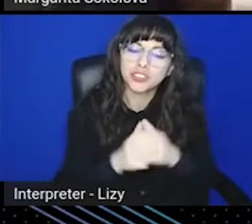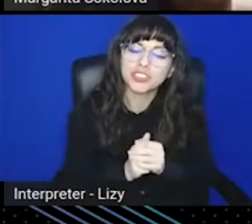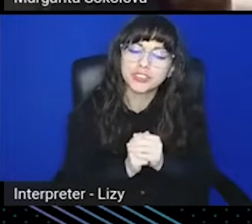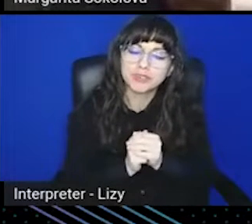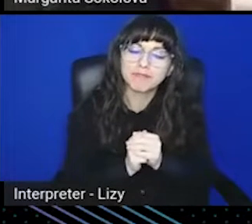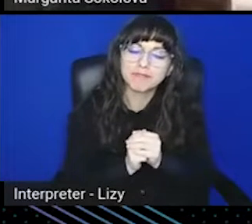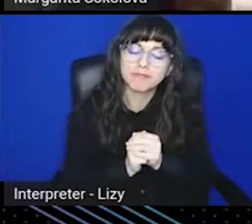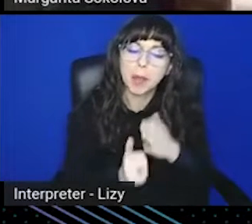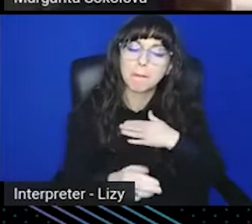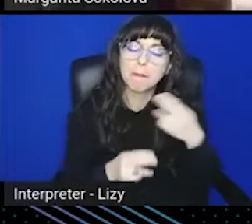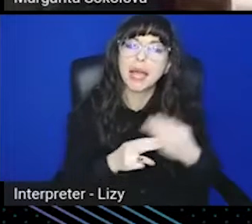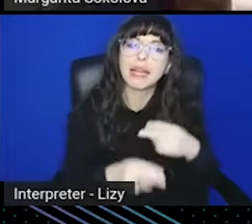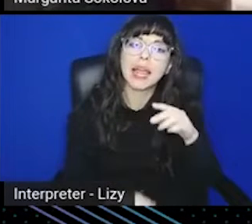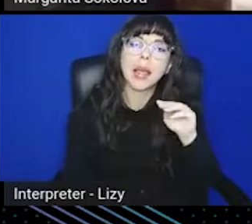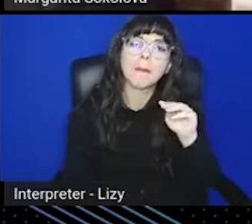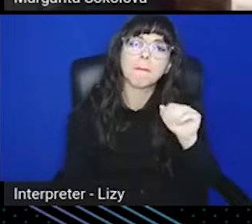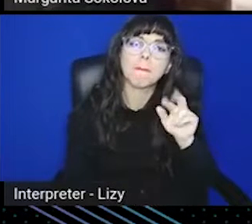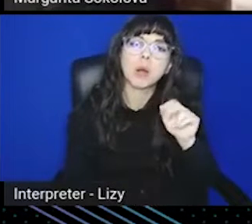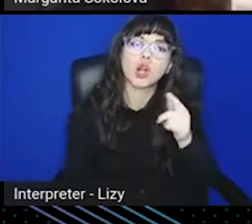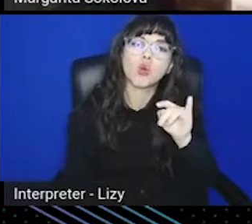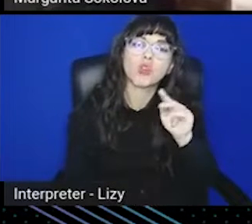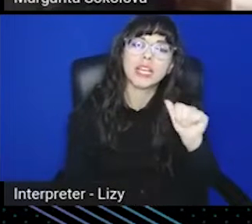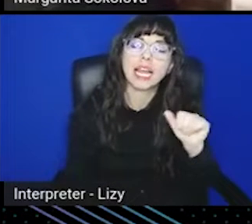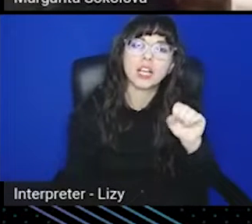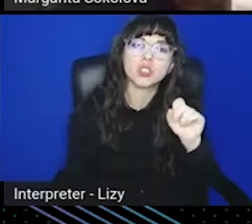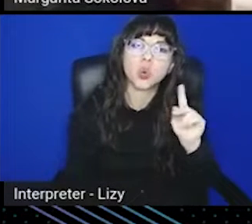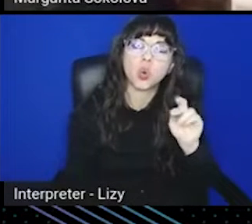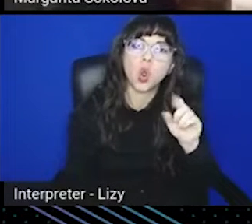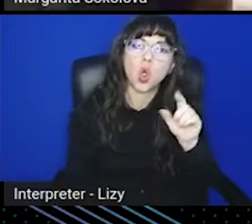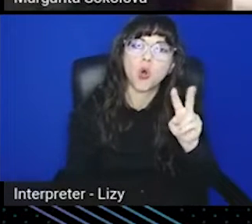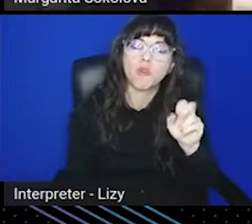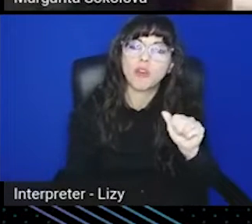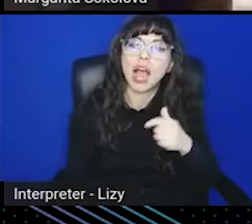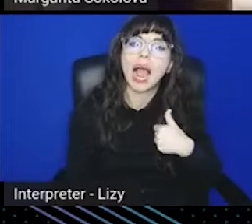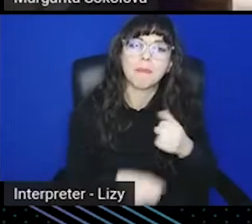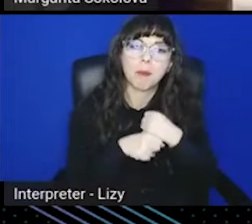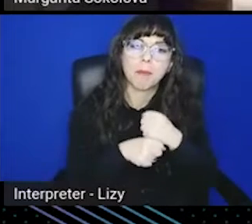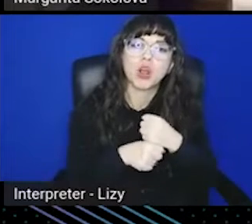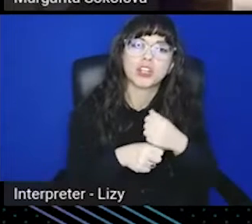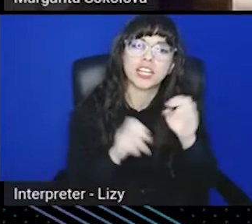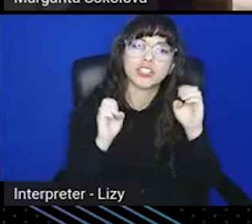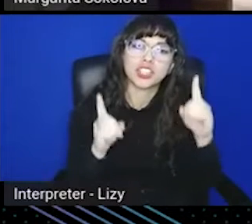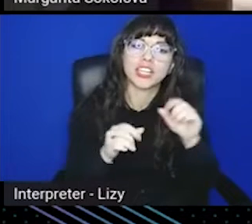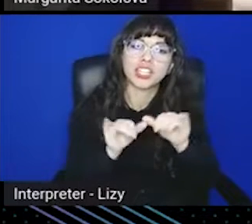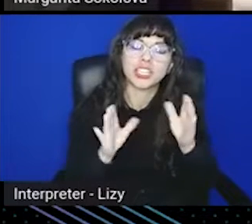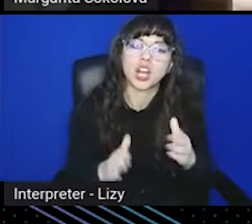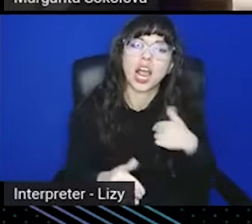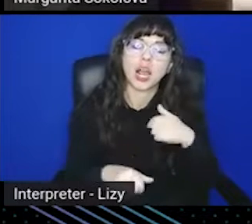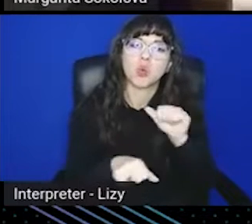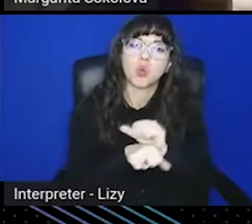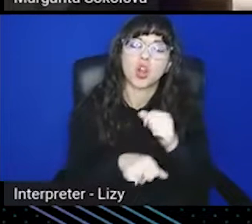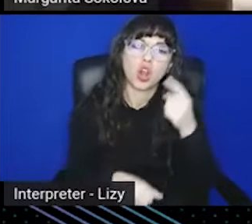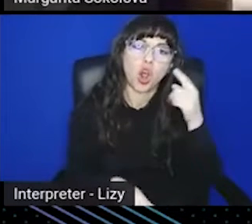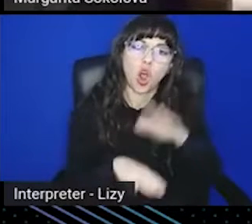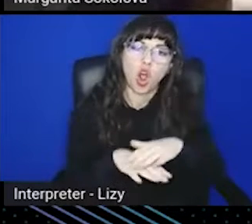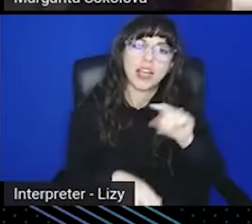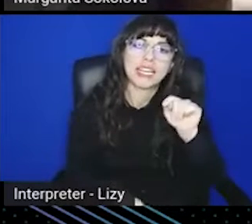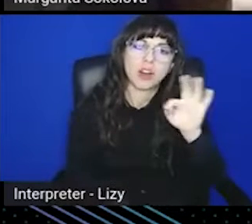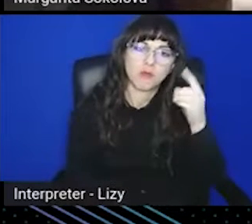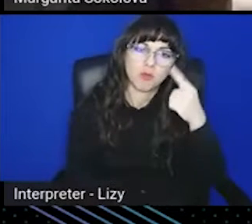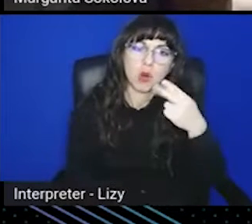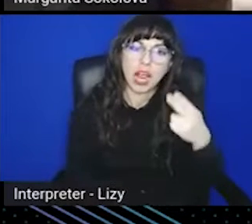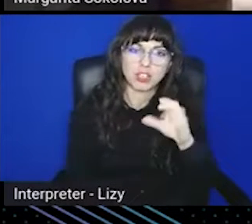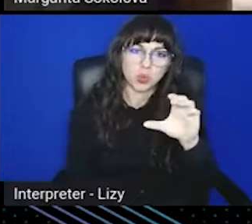My name is Rita Sokolova, and I'm a product education engineer working on Terraform at HashiCorp. So what are